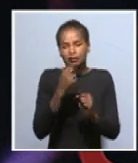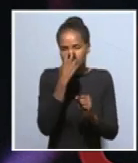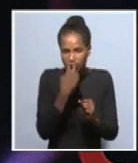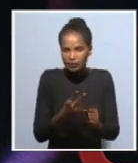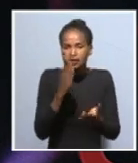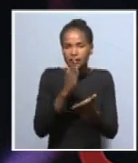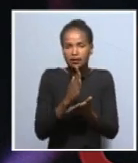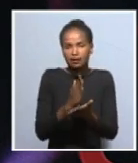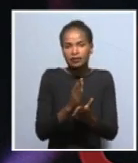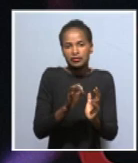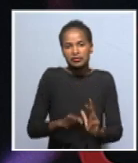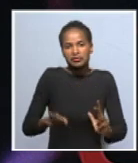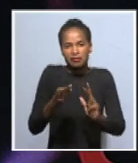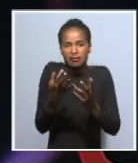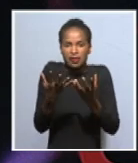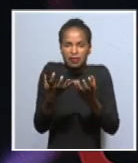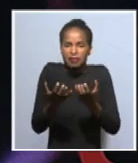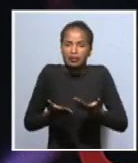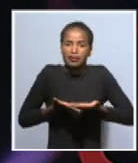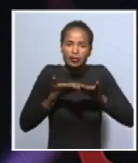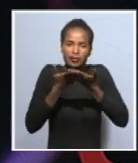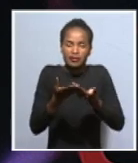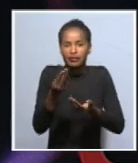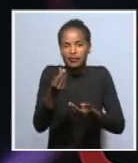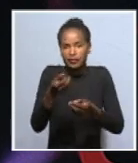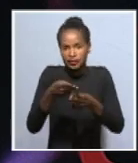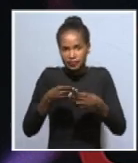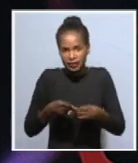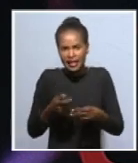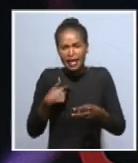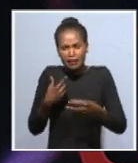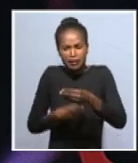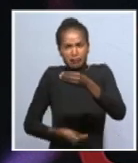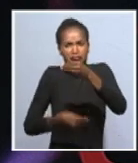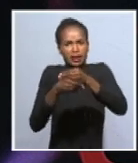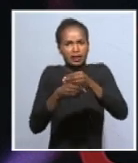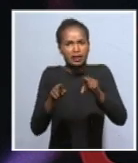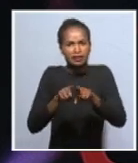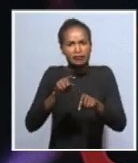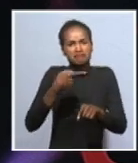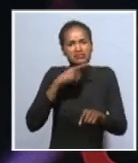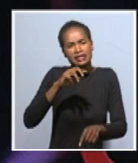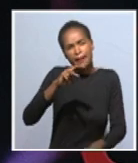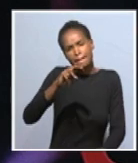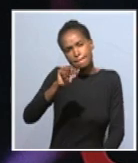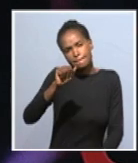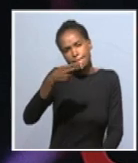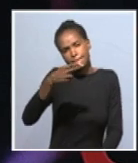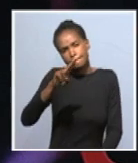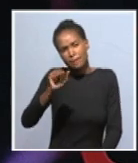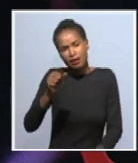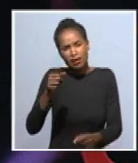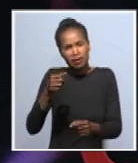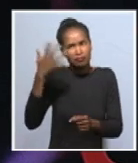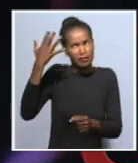end. But what I would like to latch onto, which Mr. Mahua spoke about,